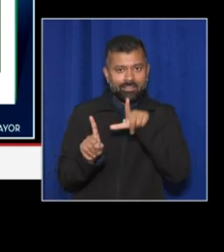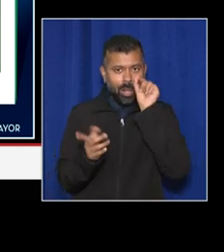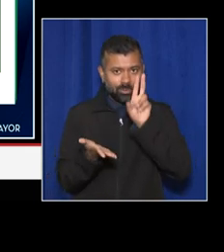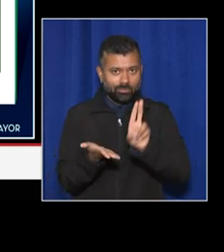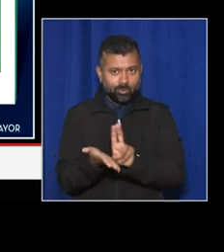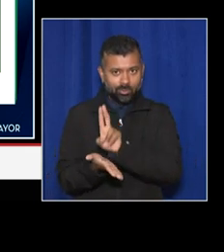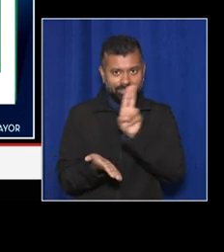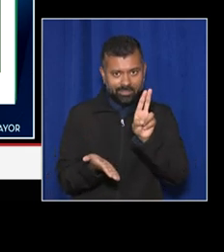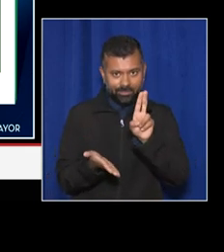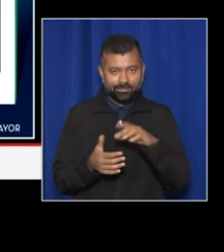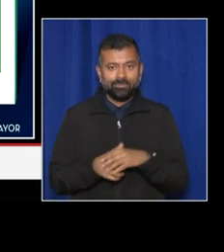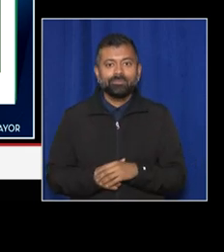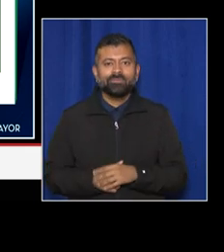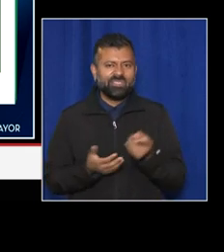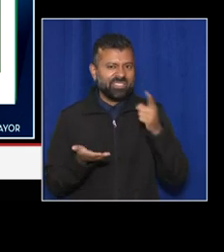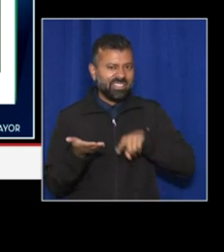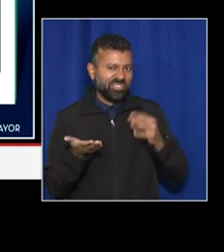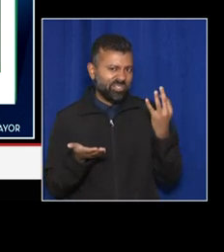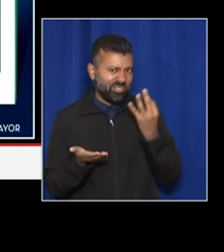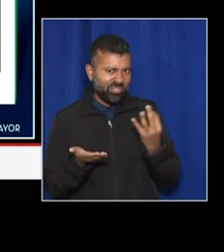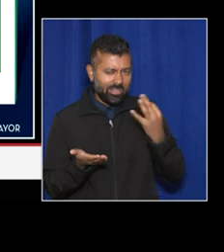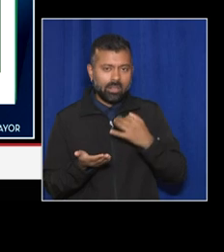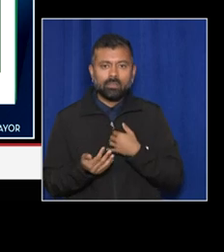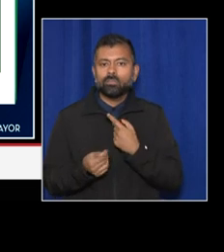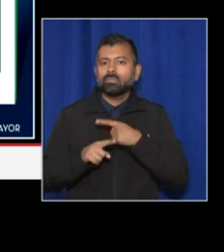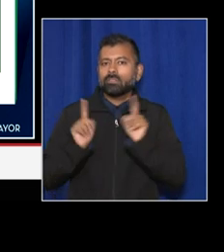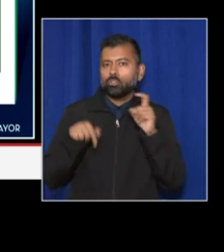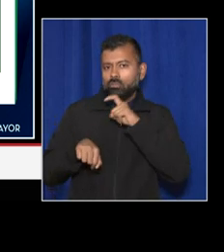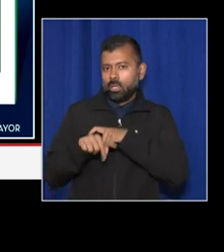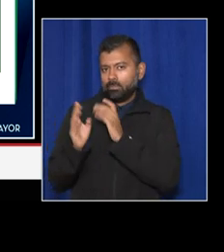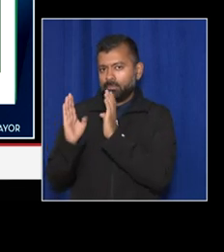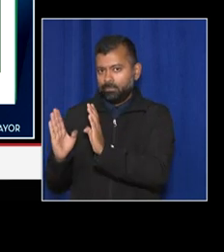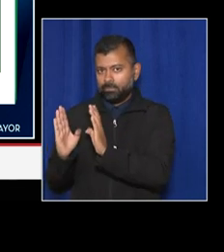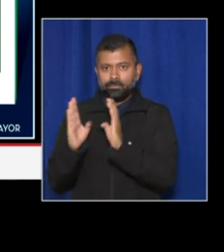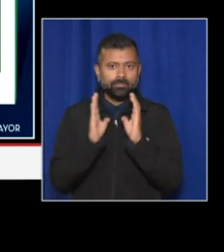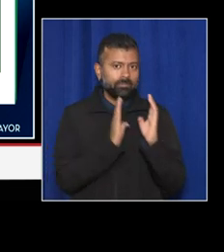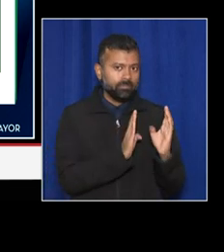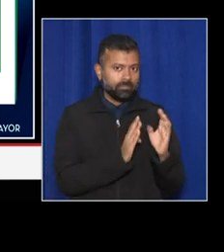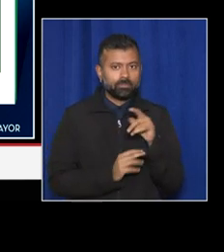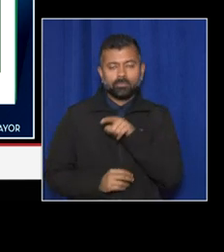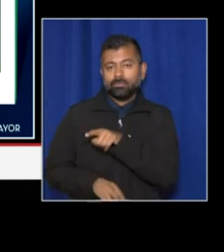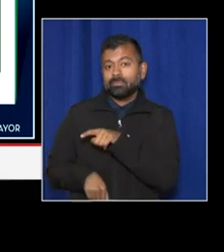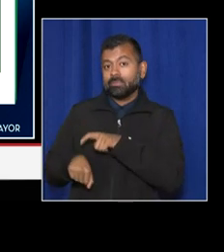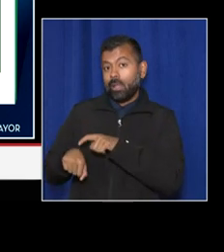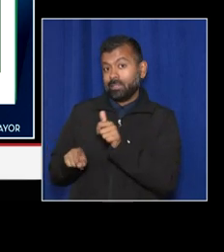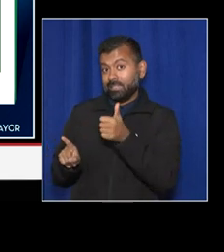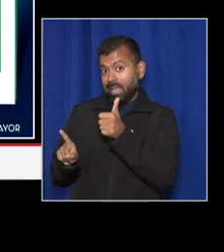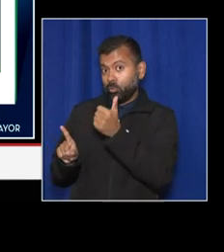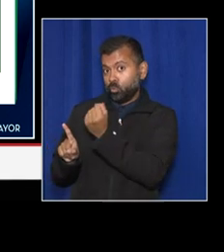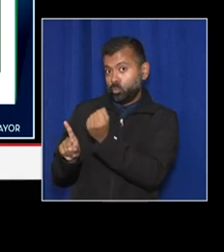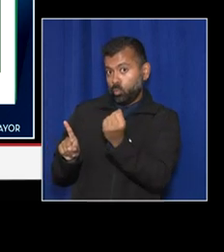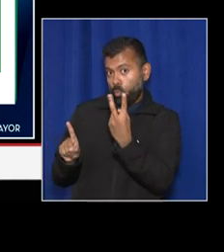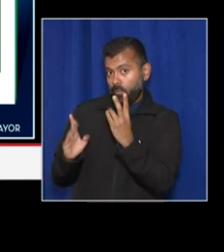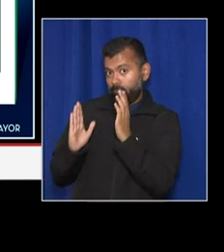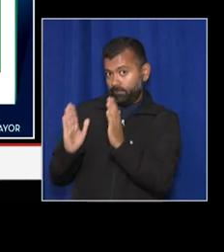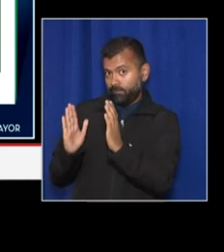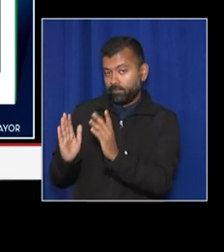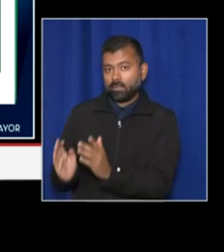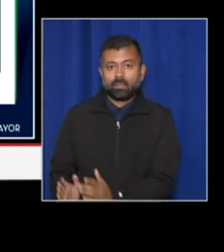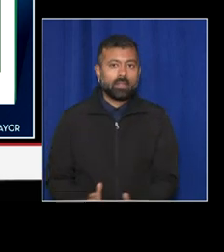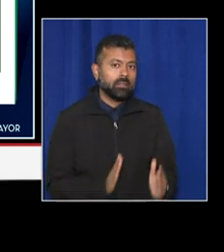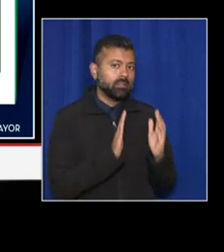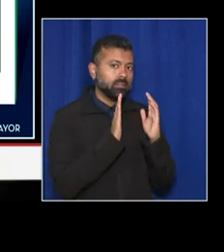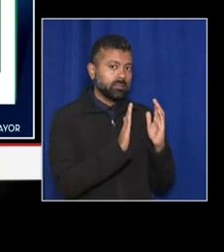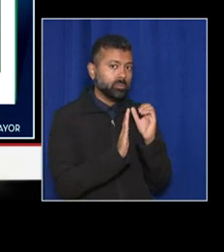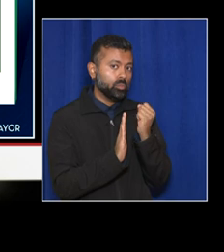available for you to sign up for, 10 a.m. to 12 noon, and then from 12:30 to 2 p.m. or to 2:30 should